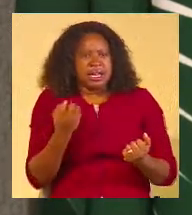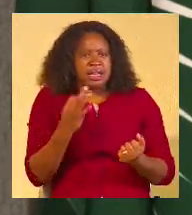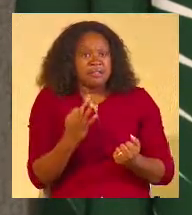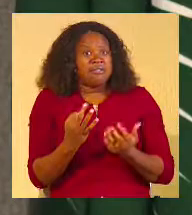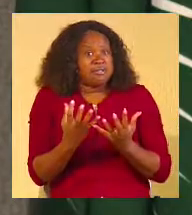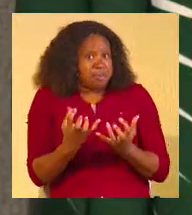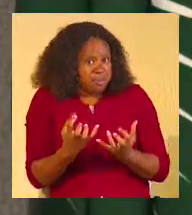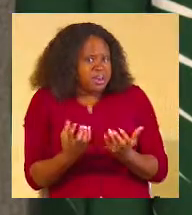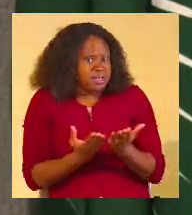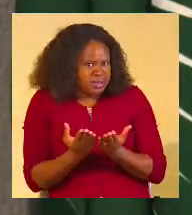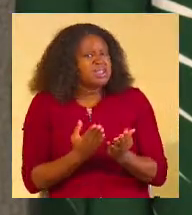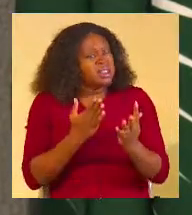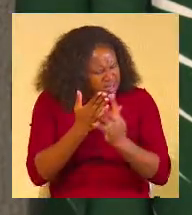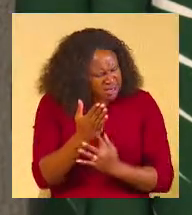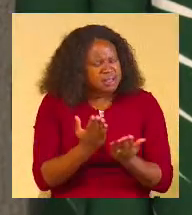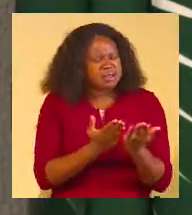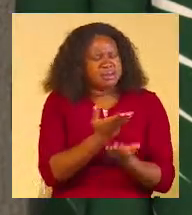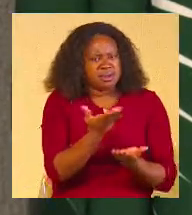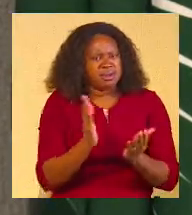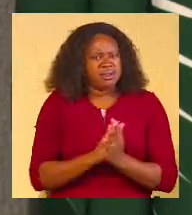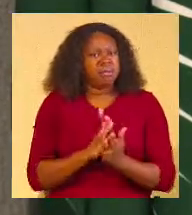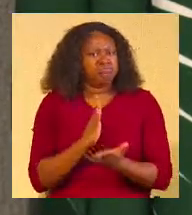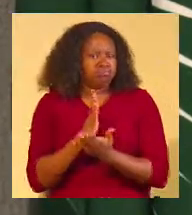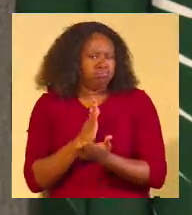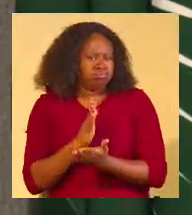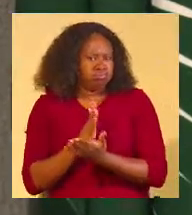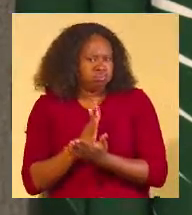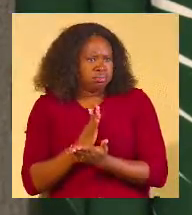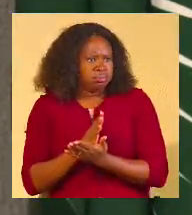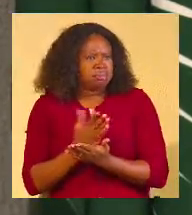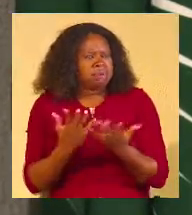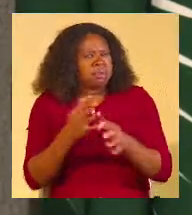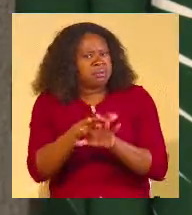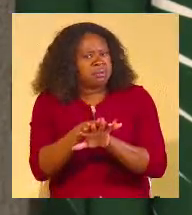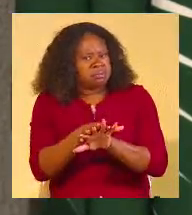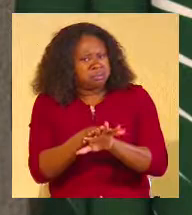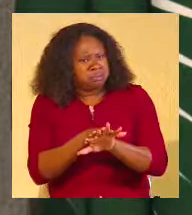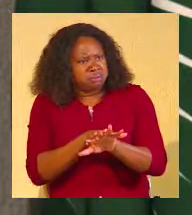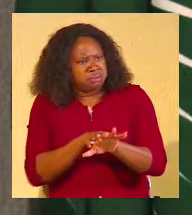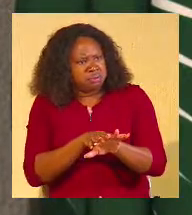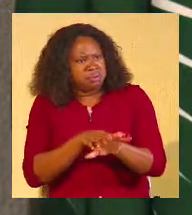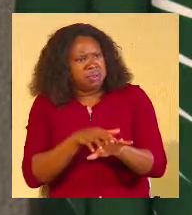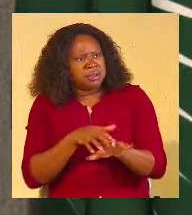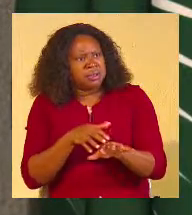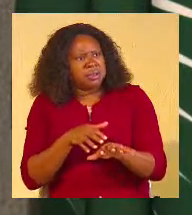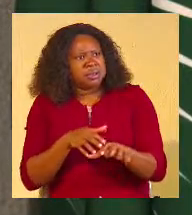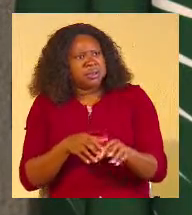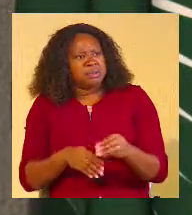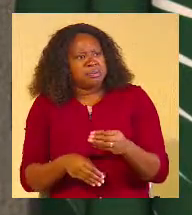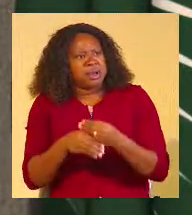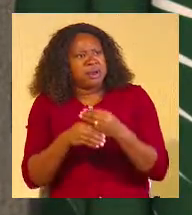them, they should access those services. It's a reality. It might be slow. They might have to adhere to